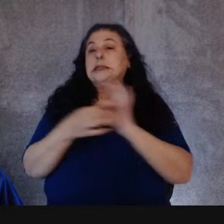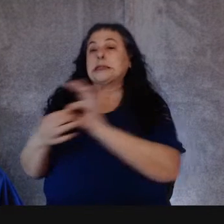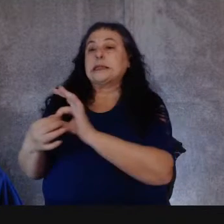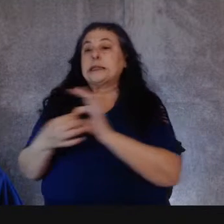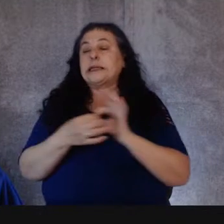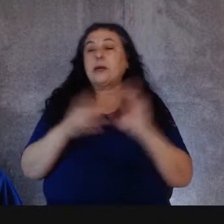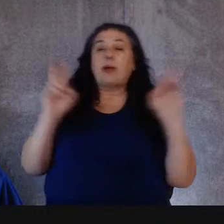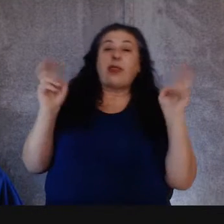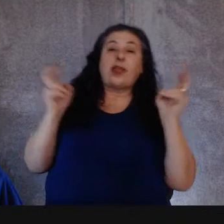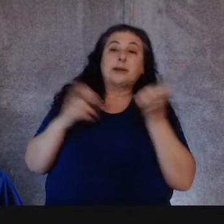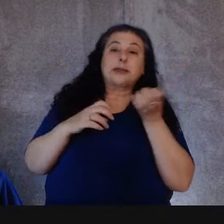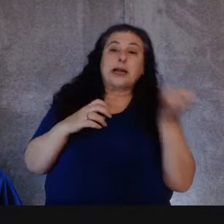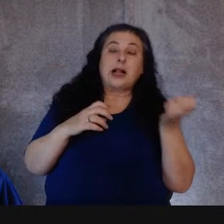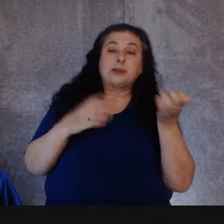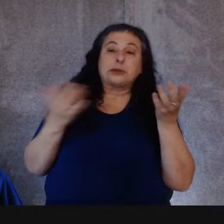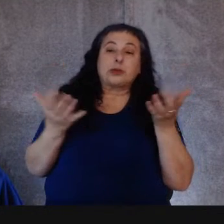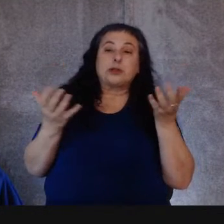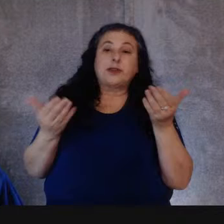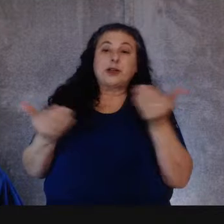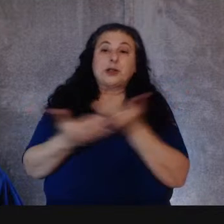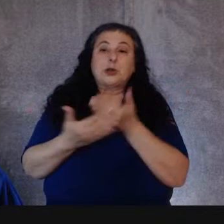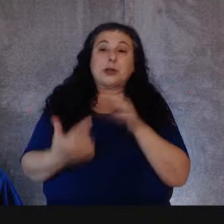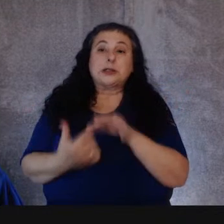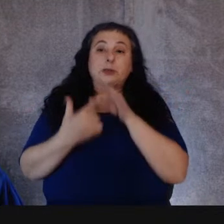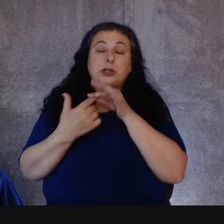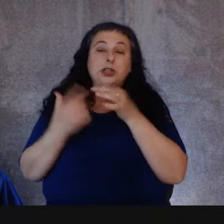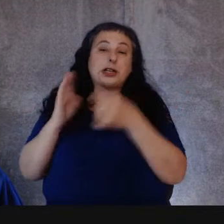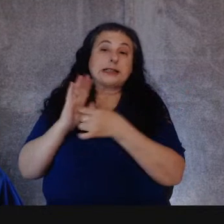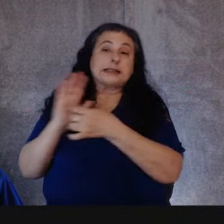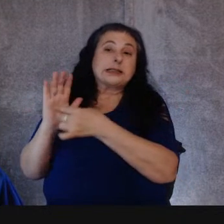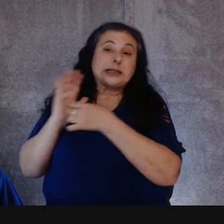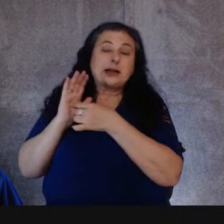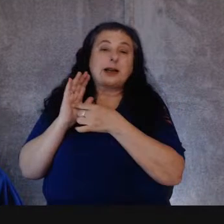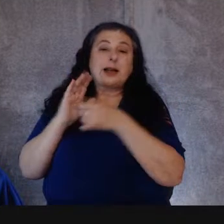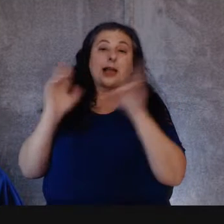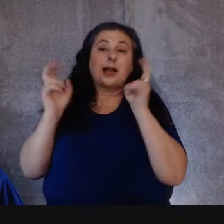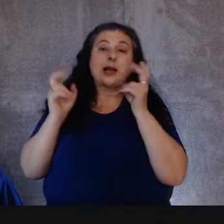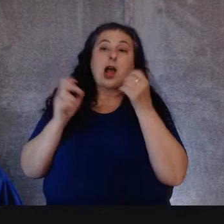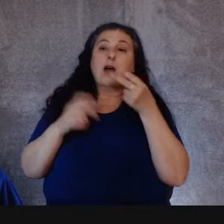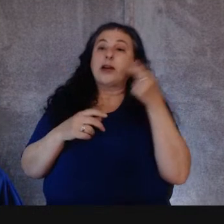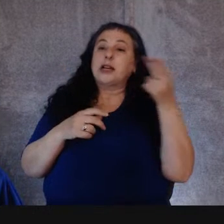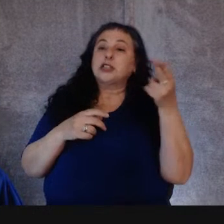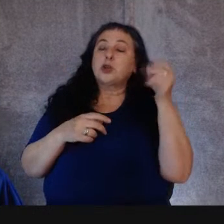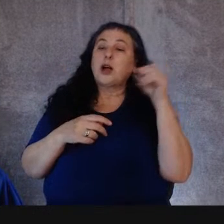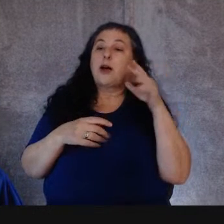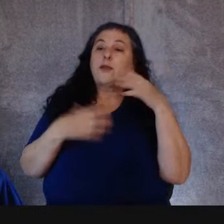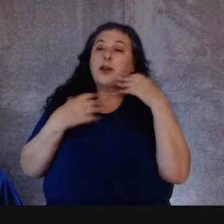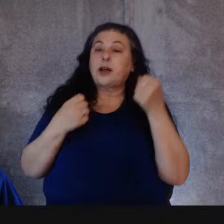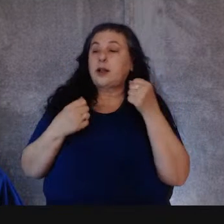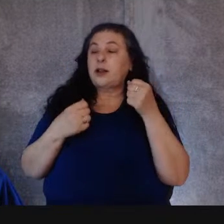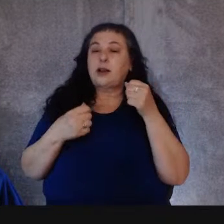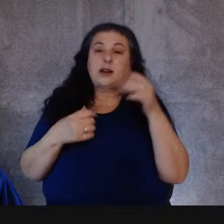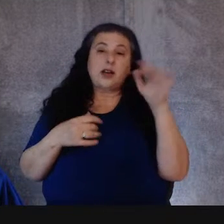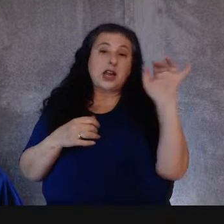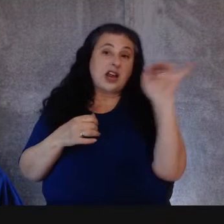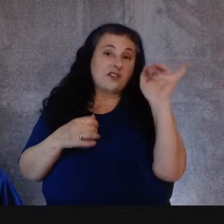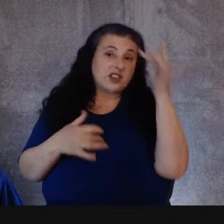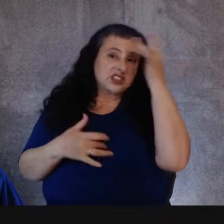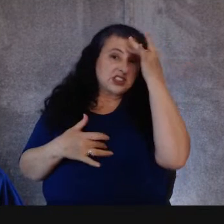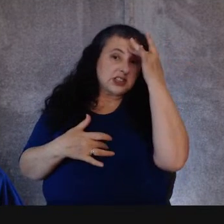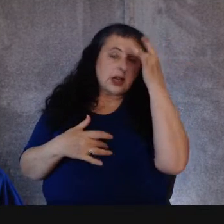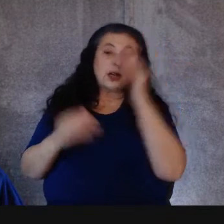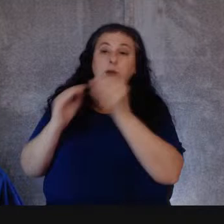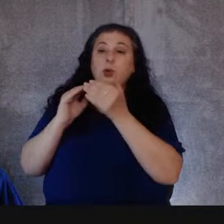themes and elements present in our newest special exhibit titled A History of Healing, Infectious Diseases and Community Responses to Defeat